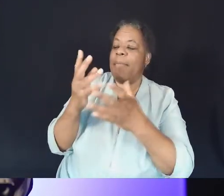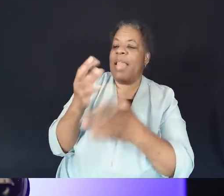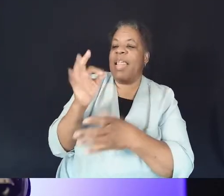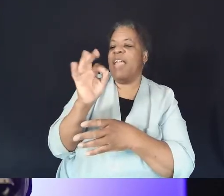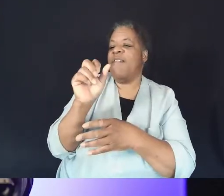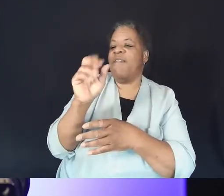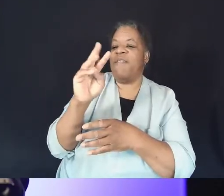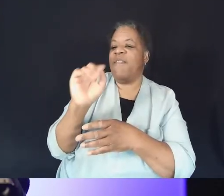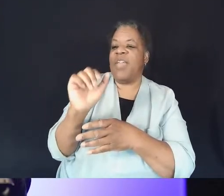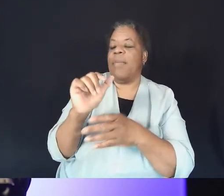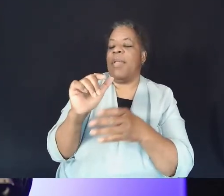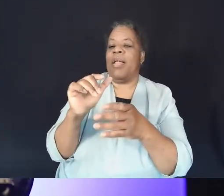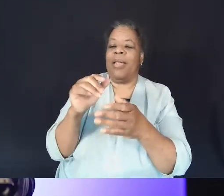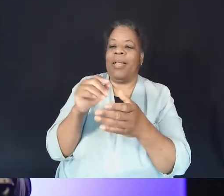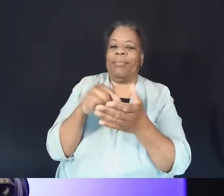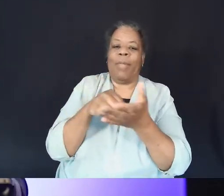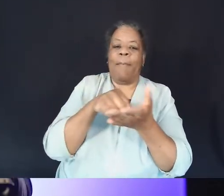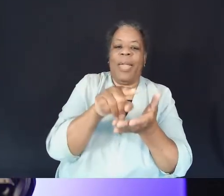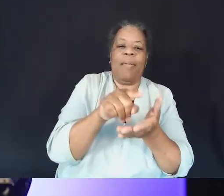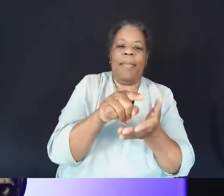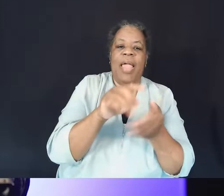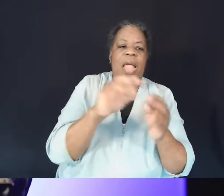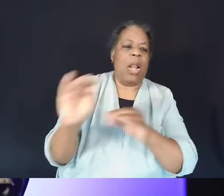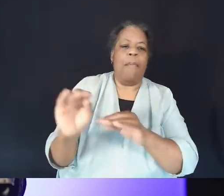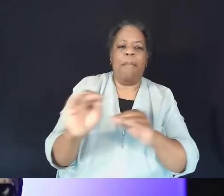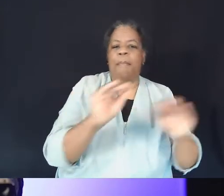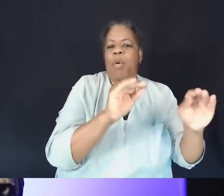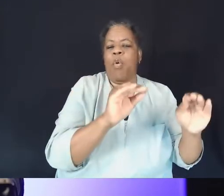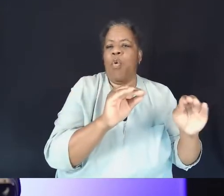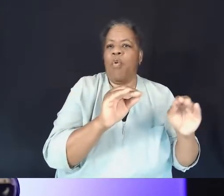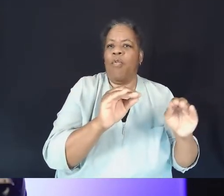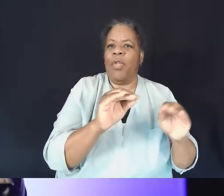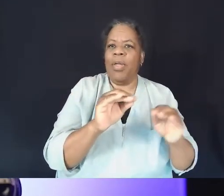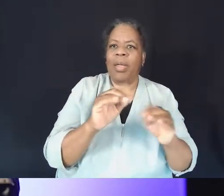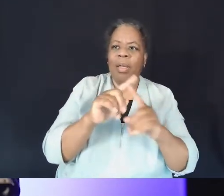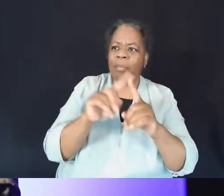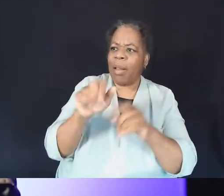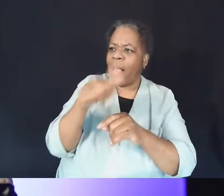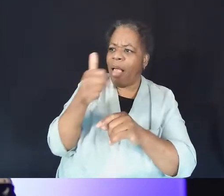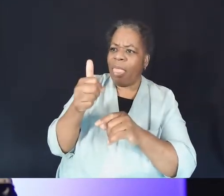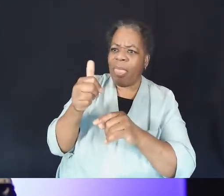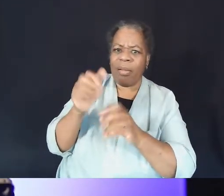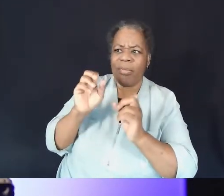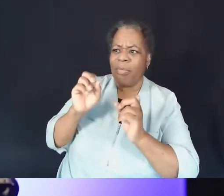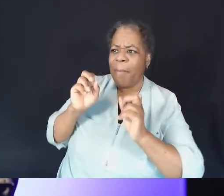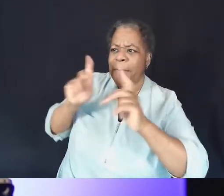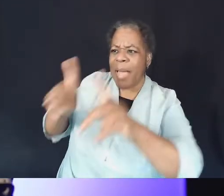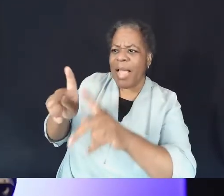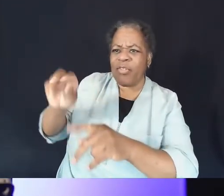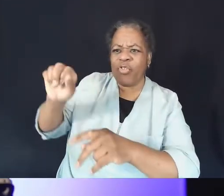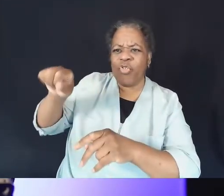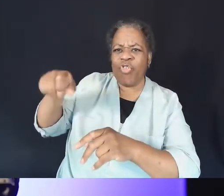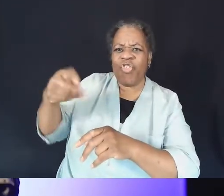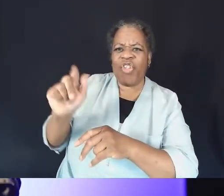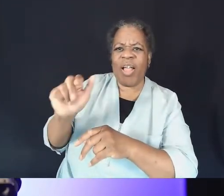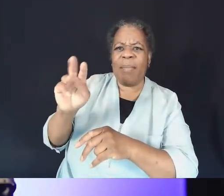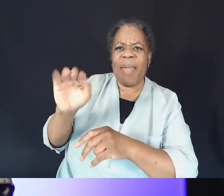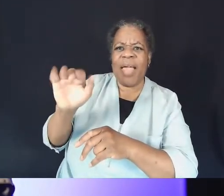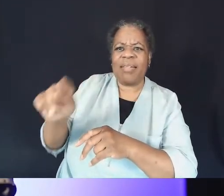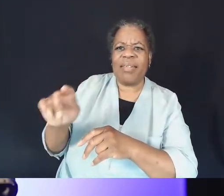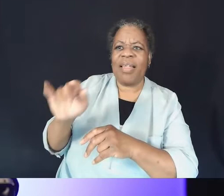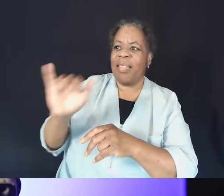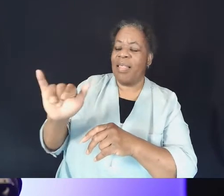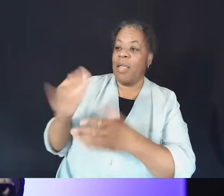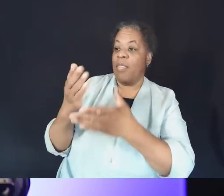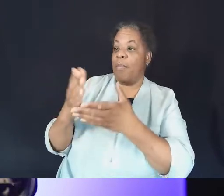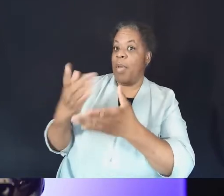Baton Rouge or out of the state altogether. Why return to Chalmette? In the part of the town that we were in, they